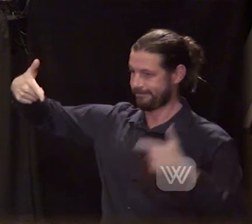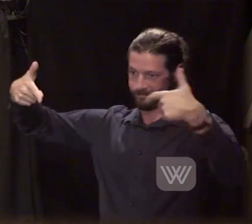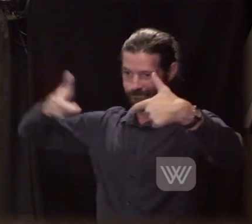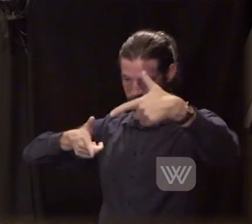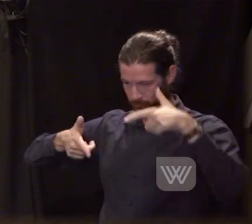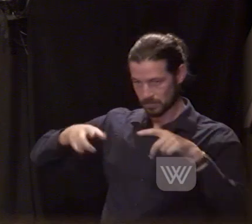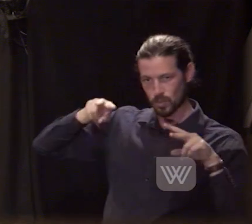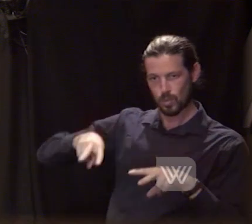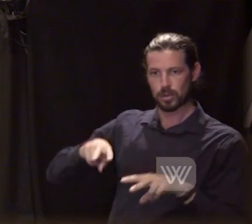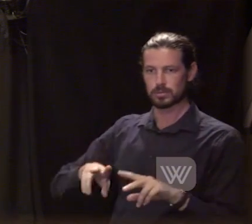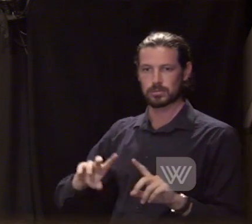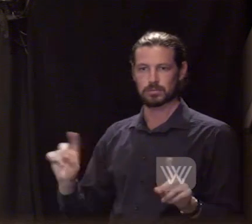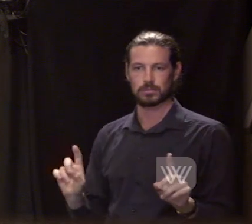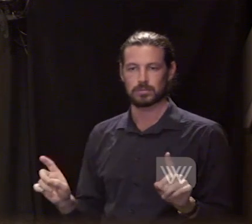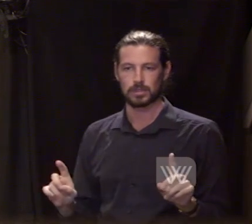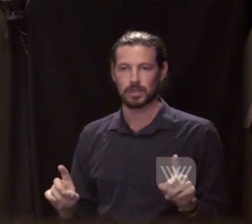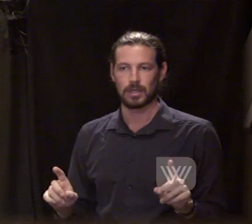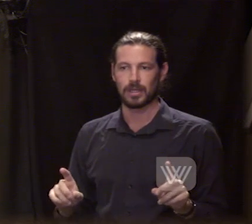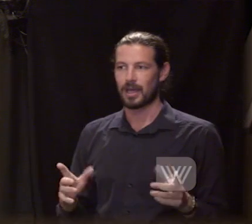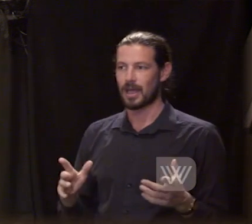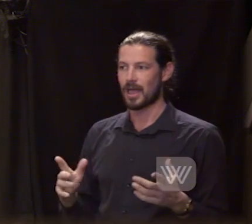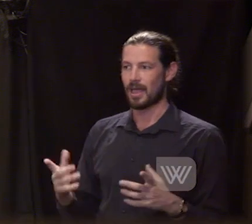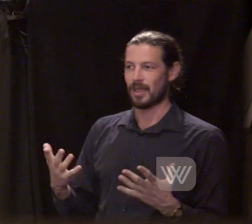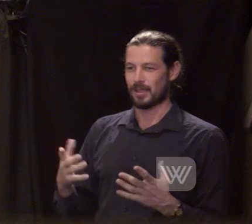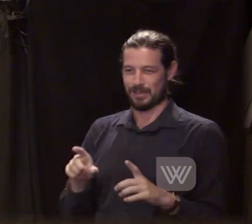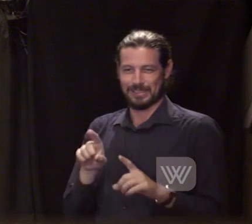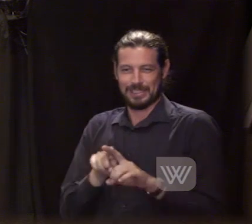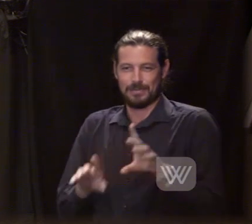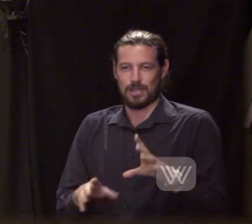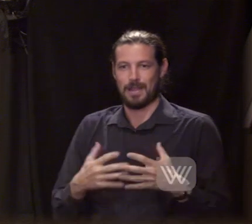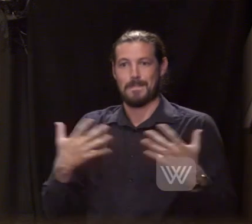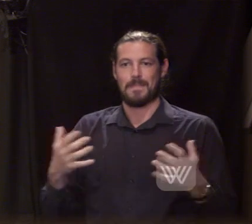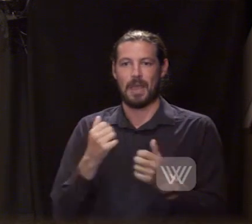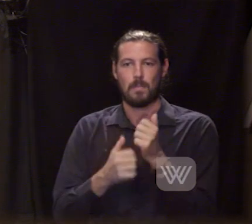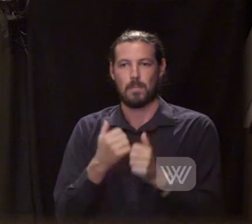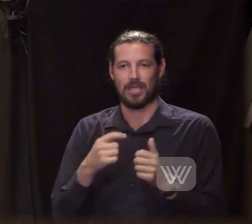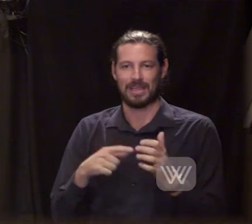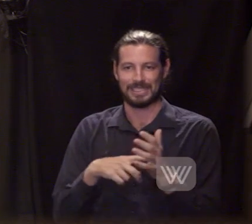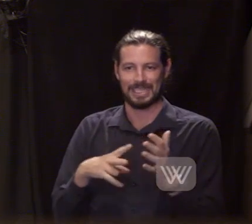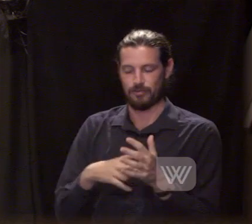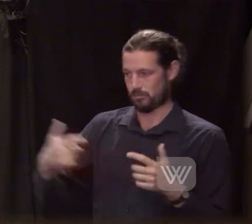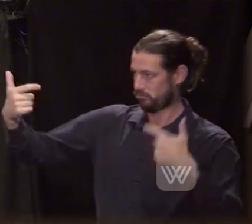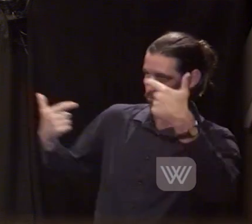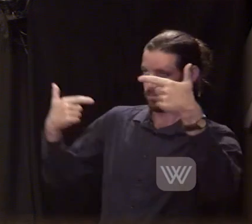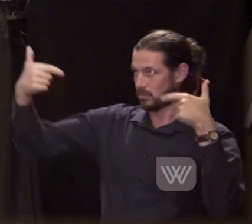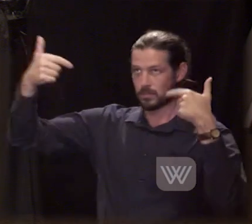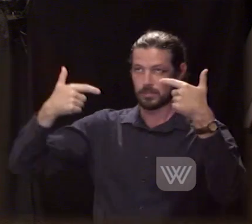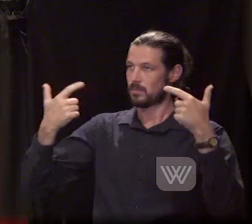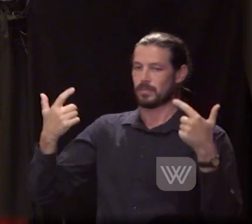behind, the big brother feeling of being studied and watched for a whole year and not having time to yourself or being, real